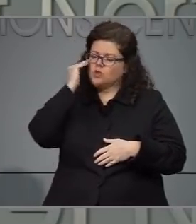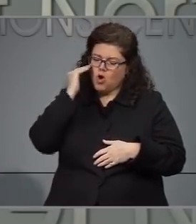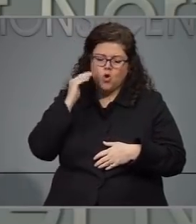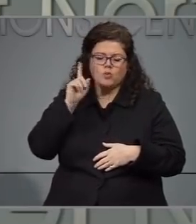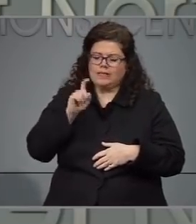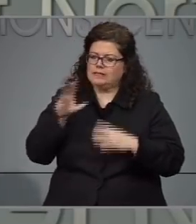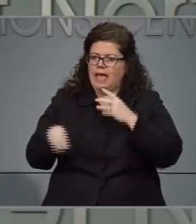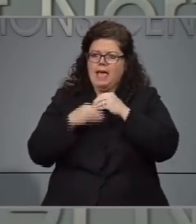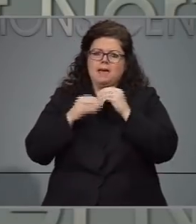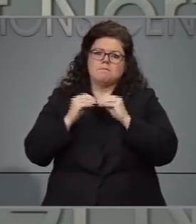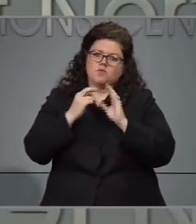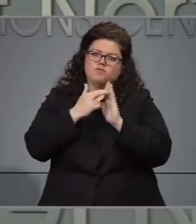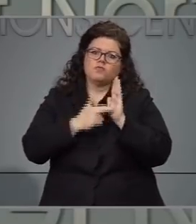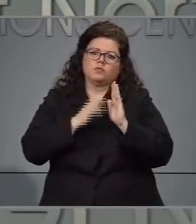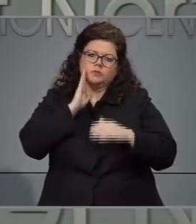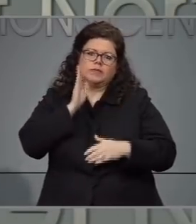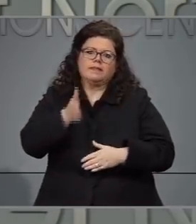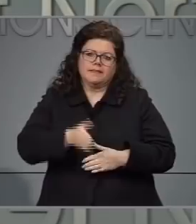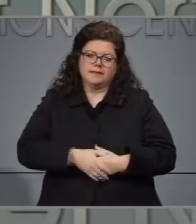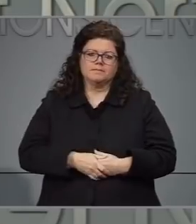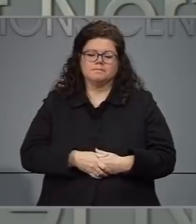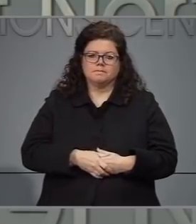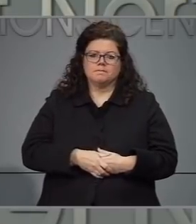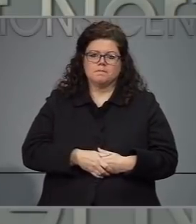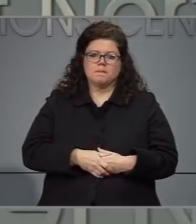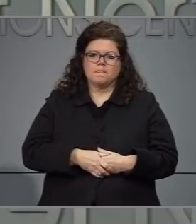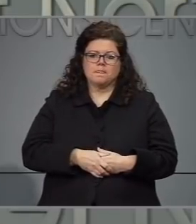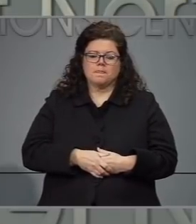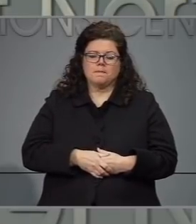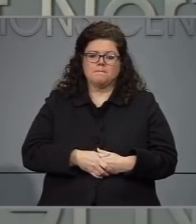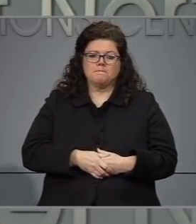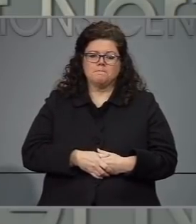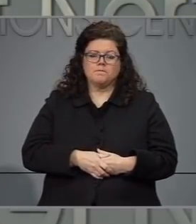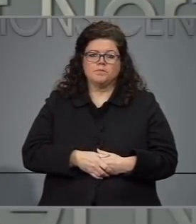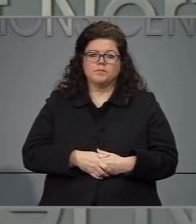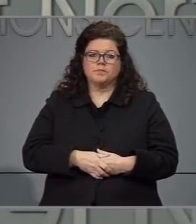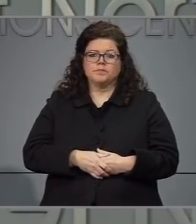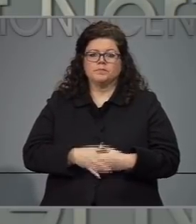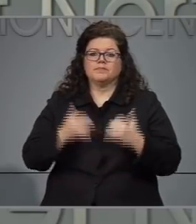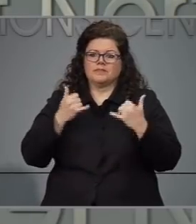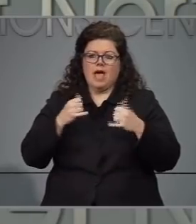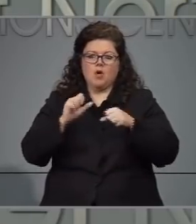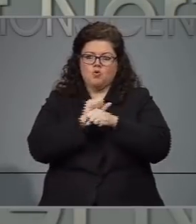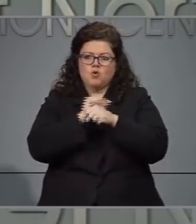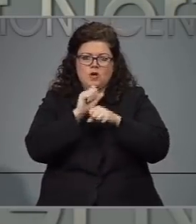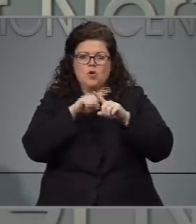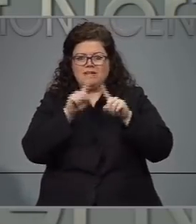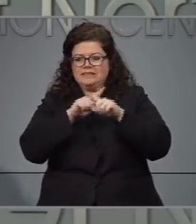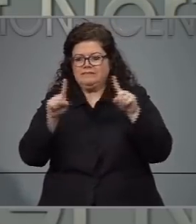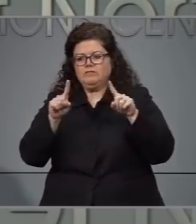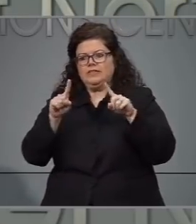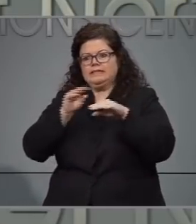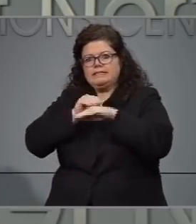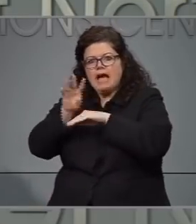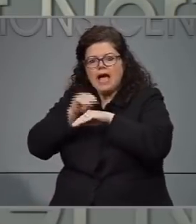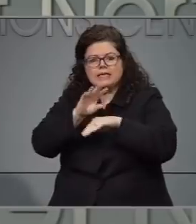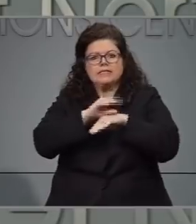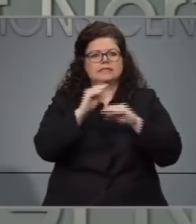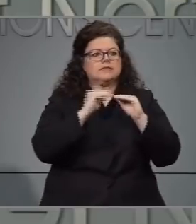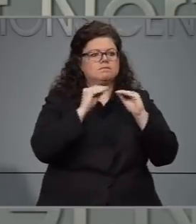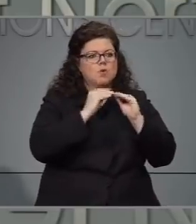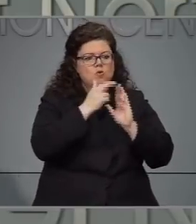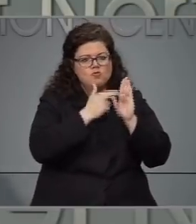be necessary. We're in the process of working on additional statewide guidance and restrictions